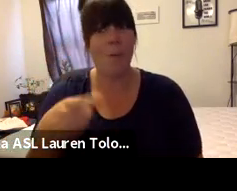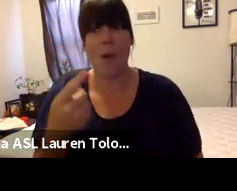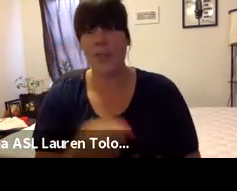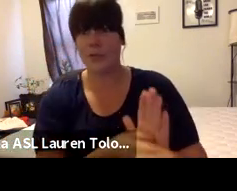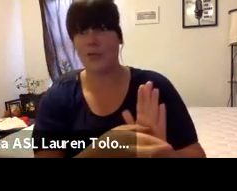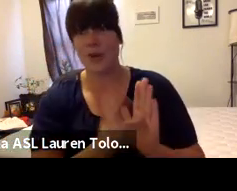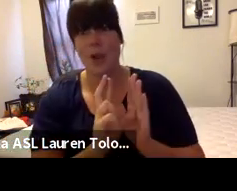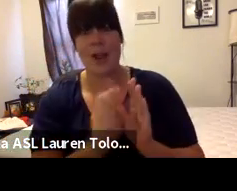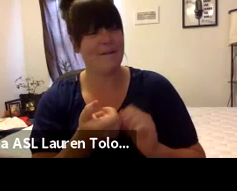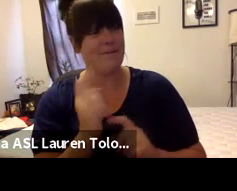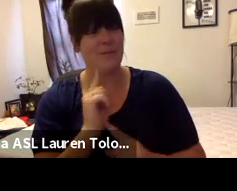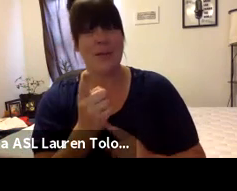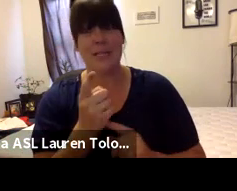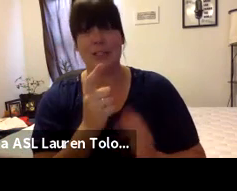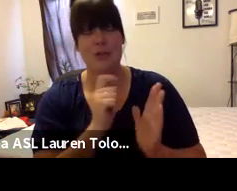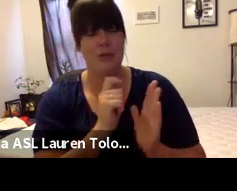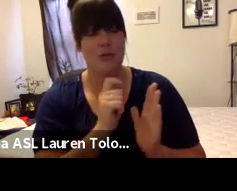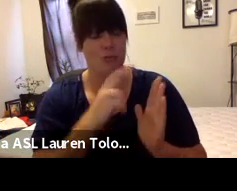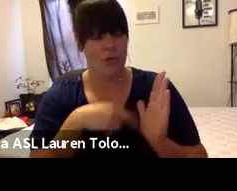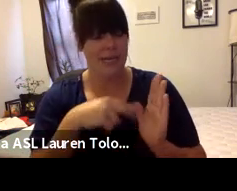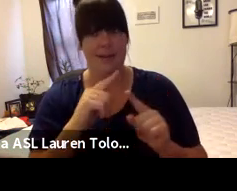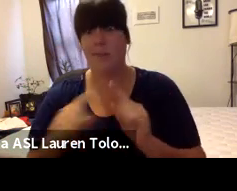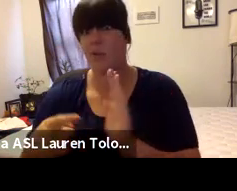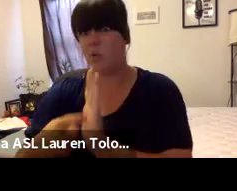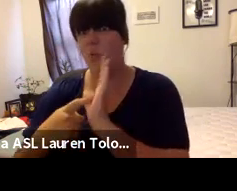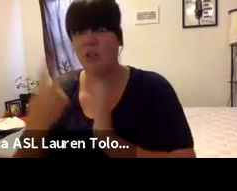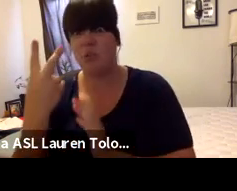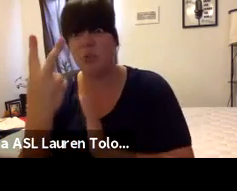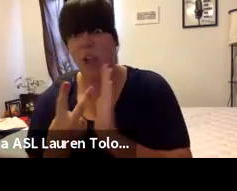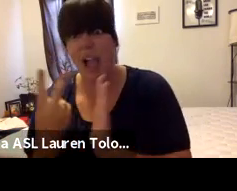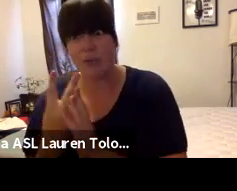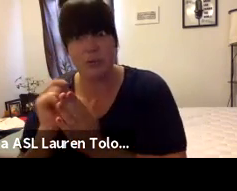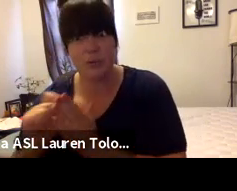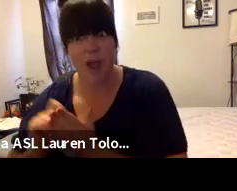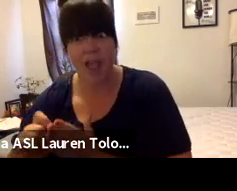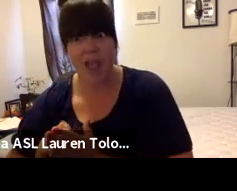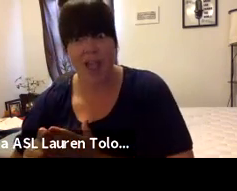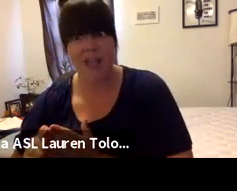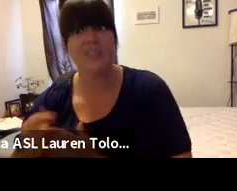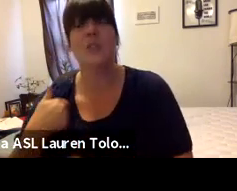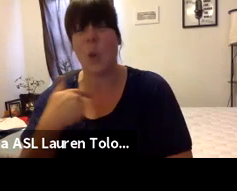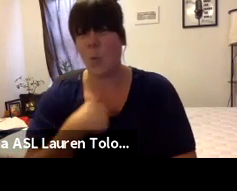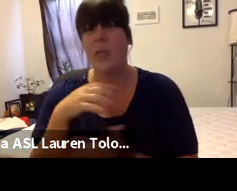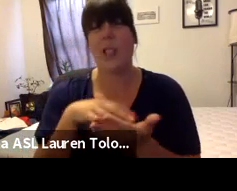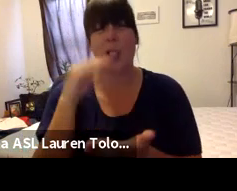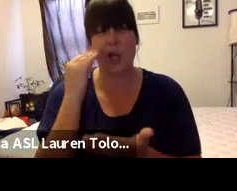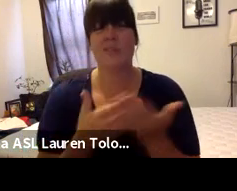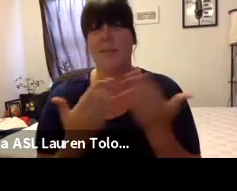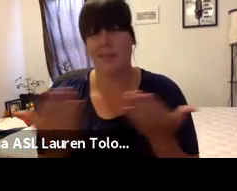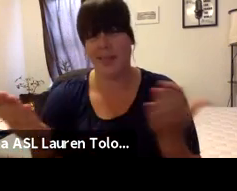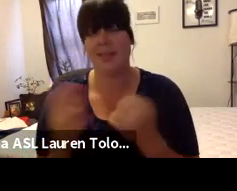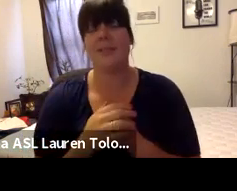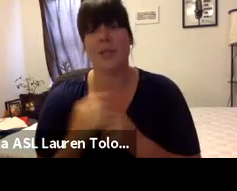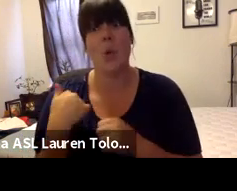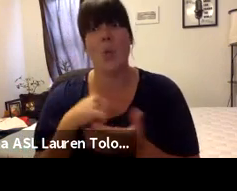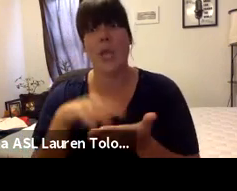almost 2 hours to write. And from this, we learned some things. We learned that writing poetry is not something